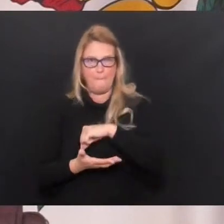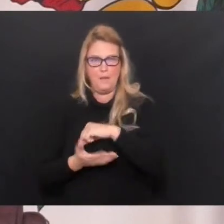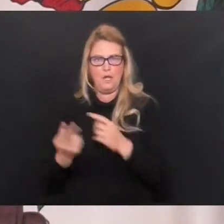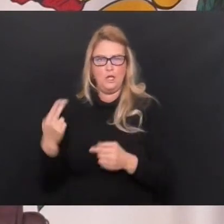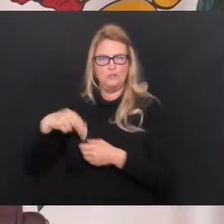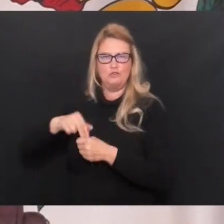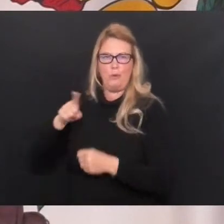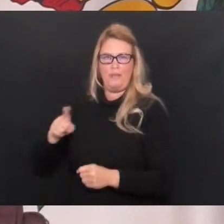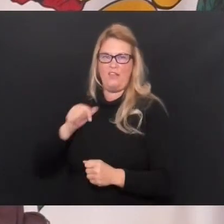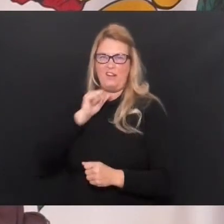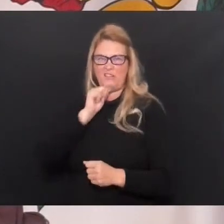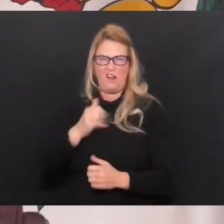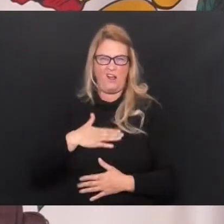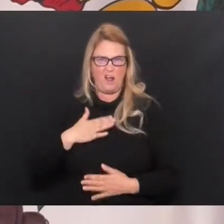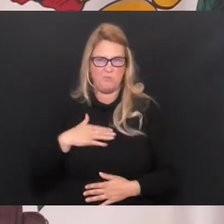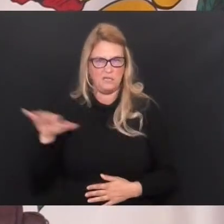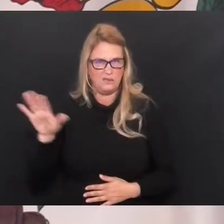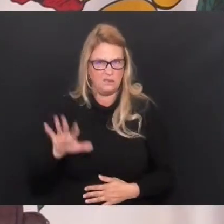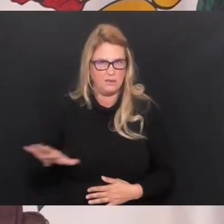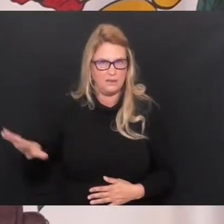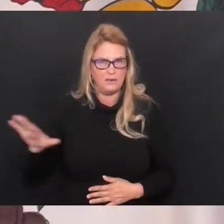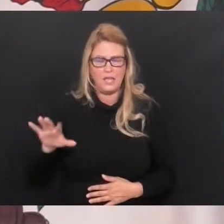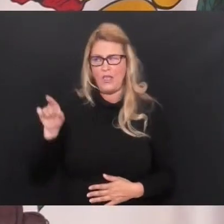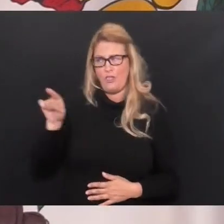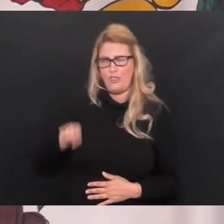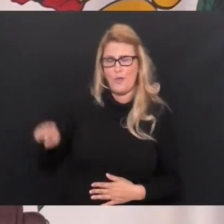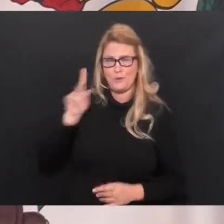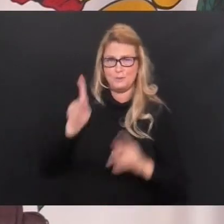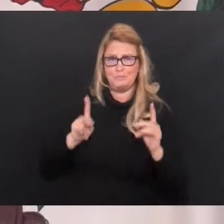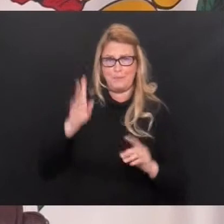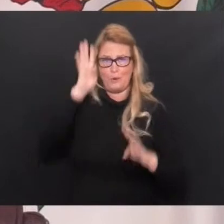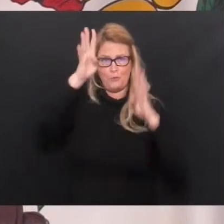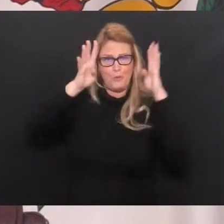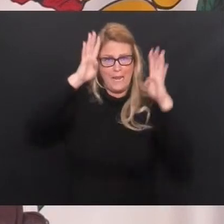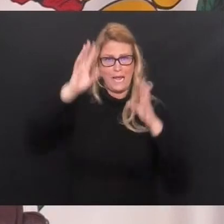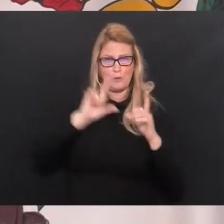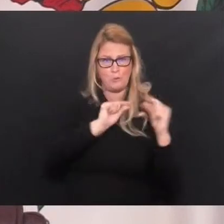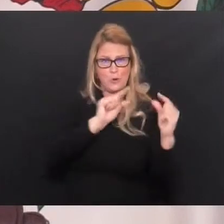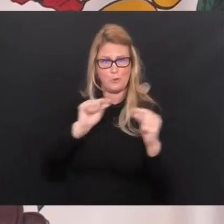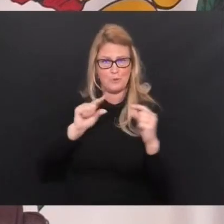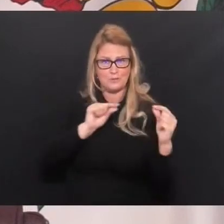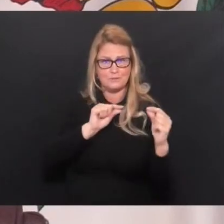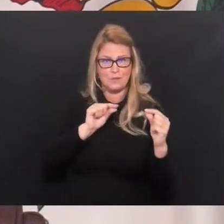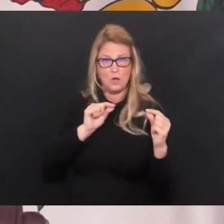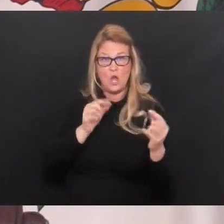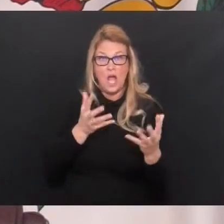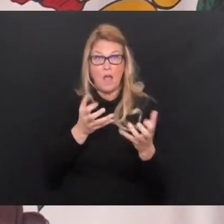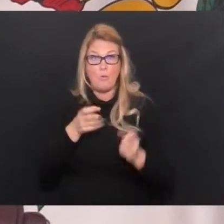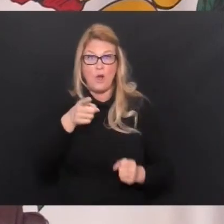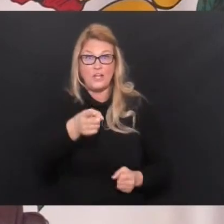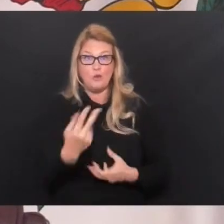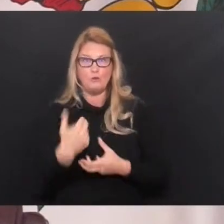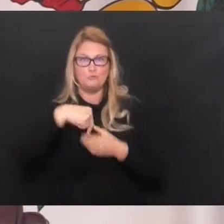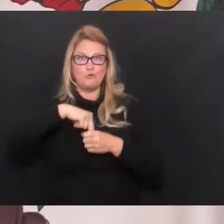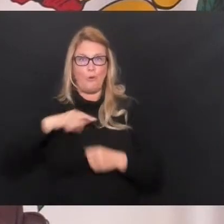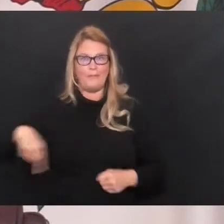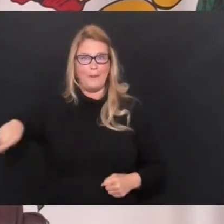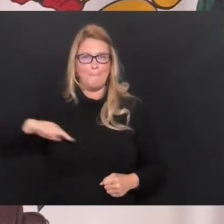people that come up with these terrible rumors, they want you to be right with them.